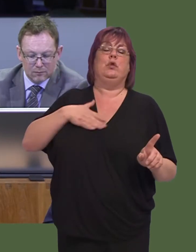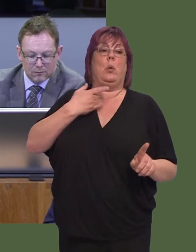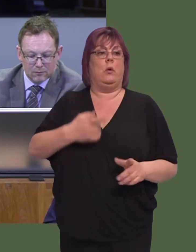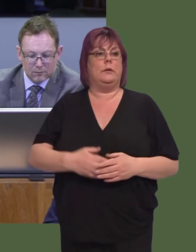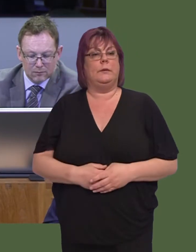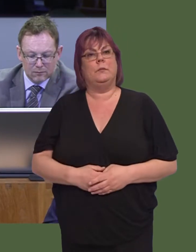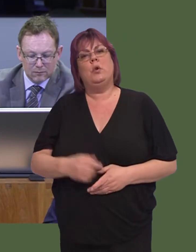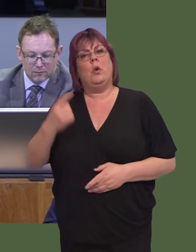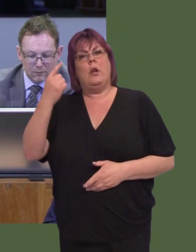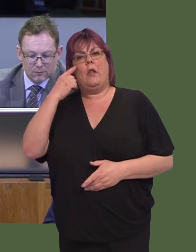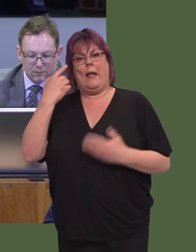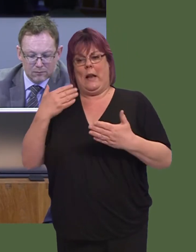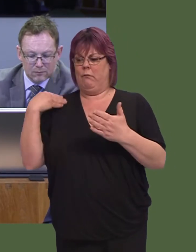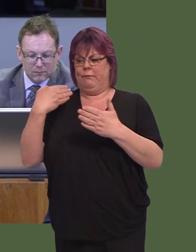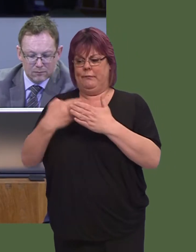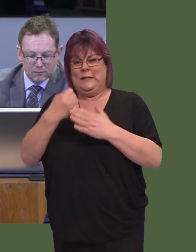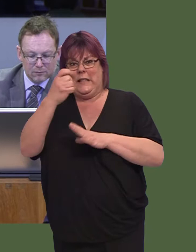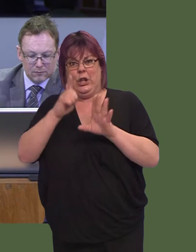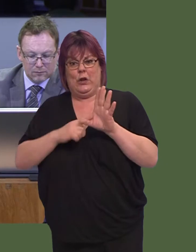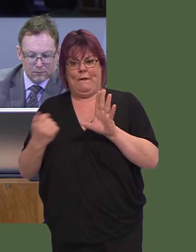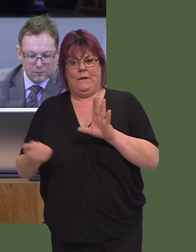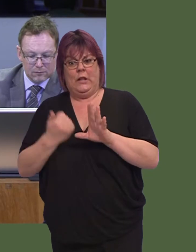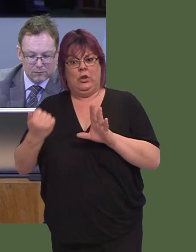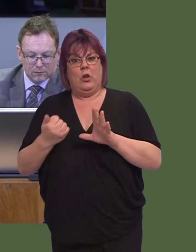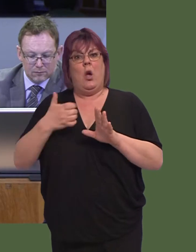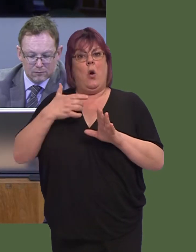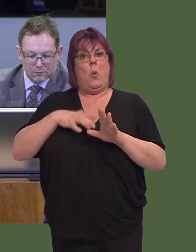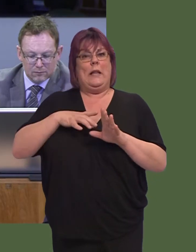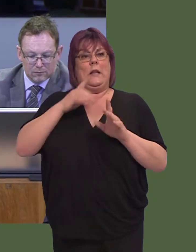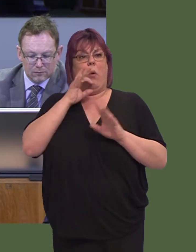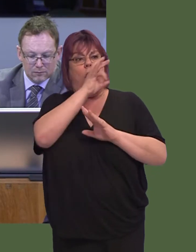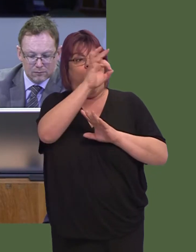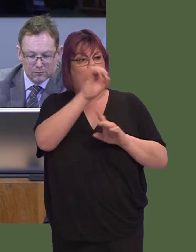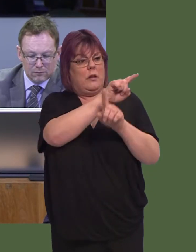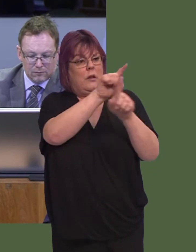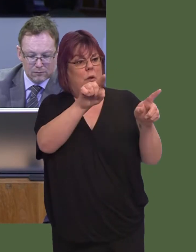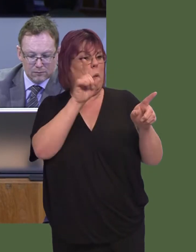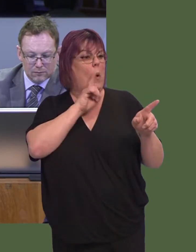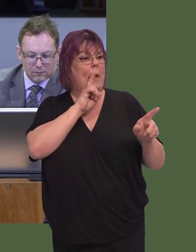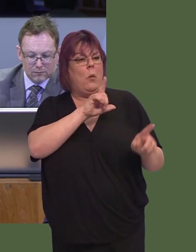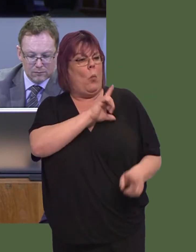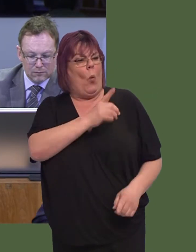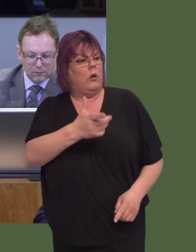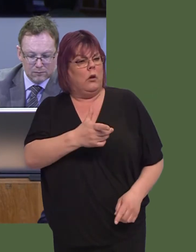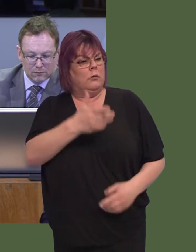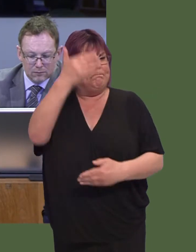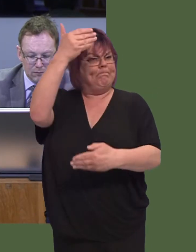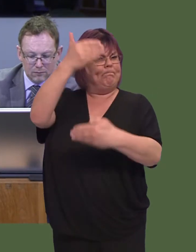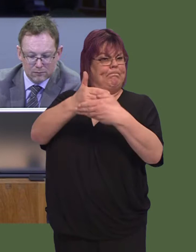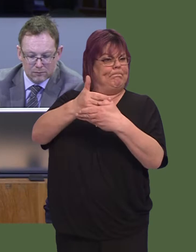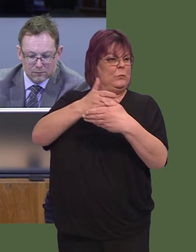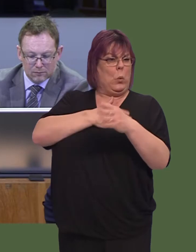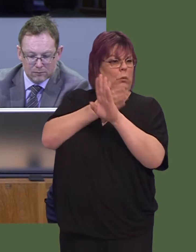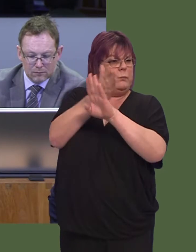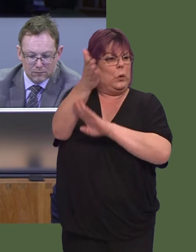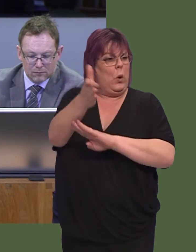you think it would be an appropriate time now, after a decade, that we actually conduct some kind of survey to try to understand what the barriers